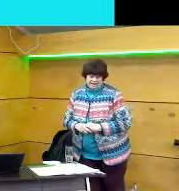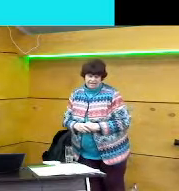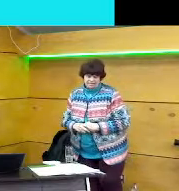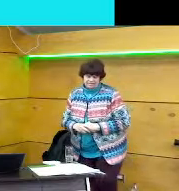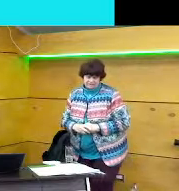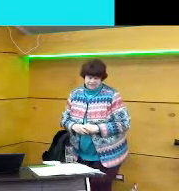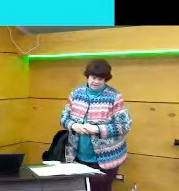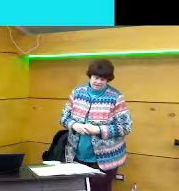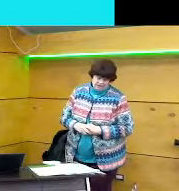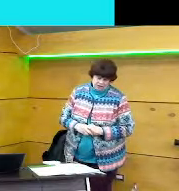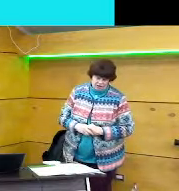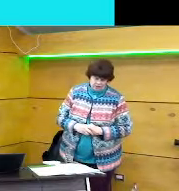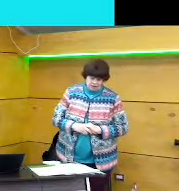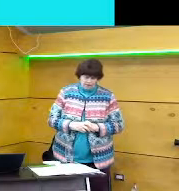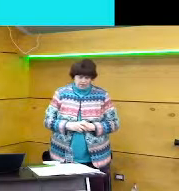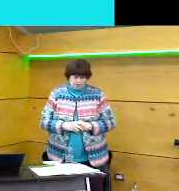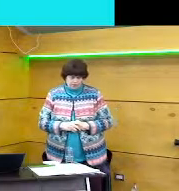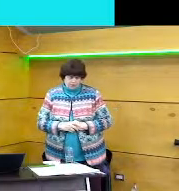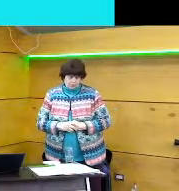And